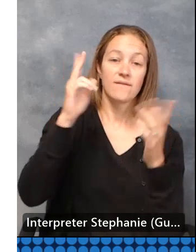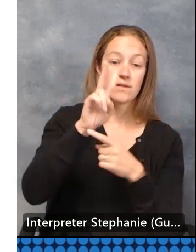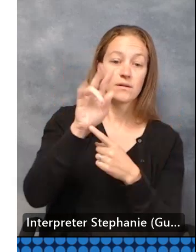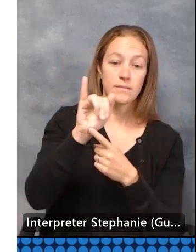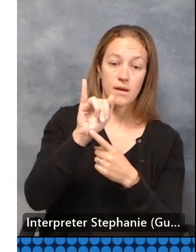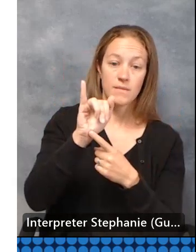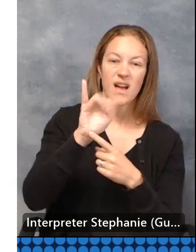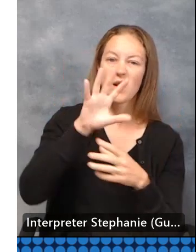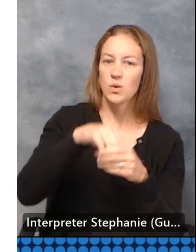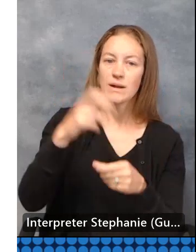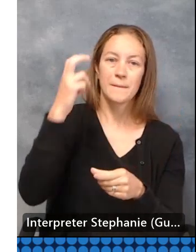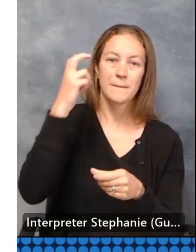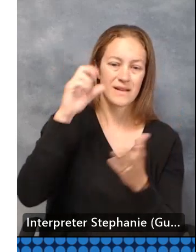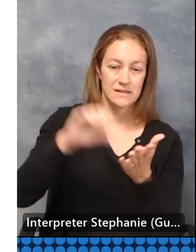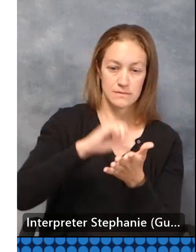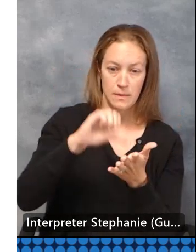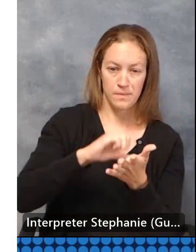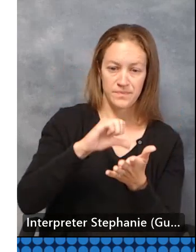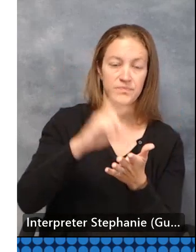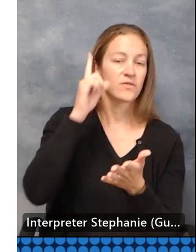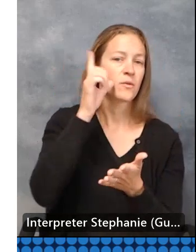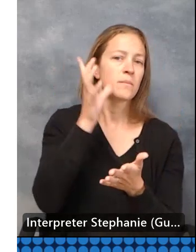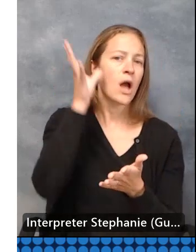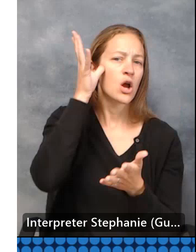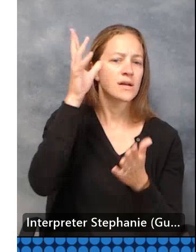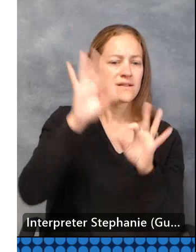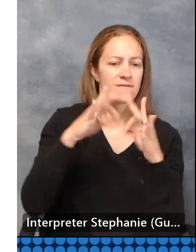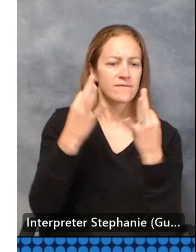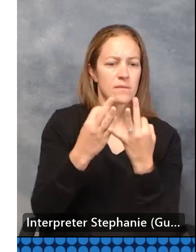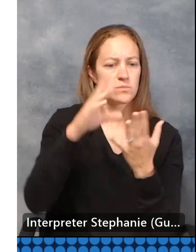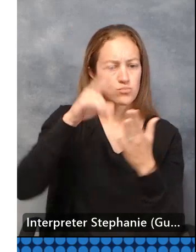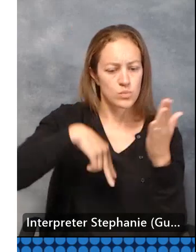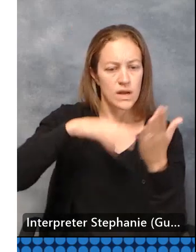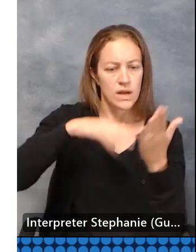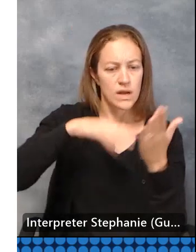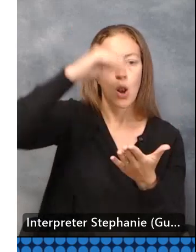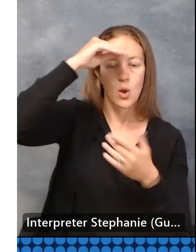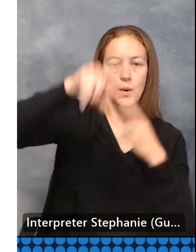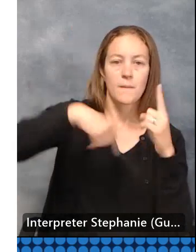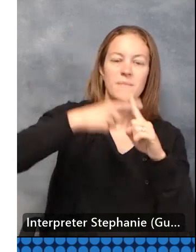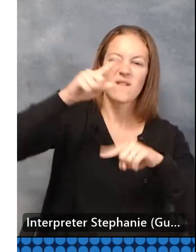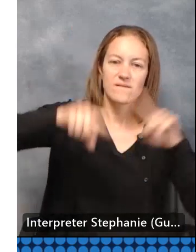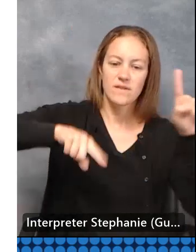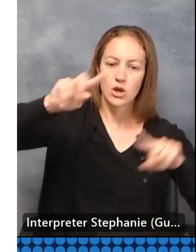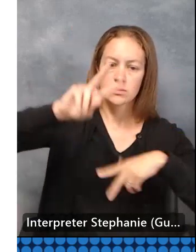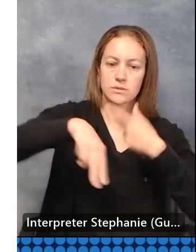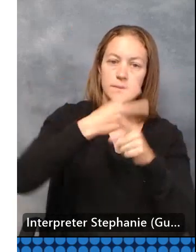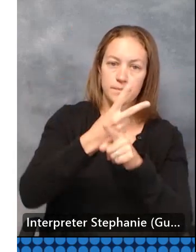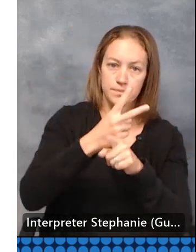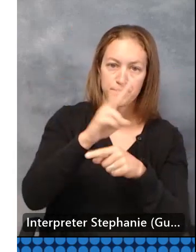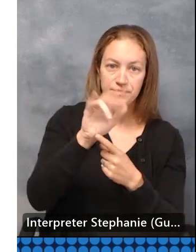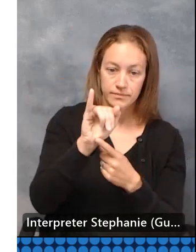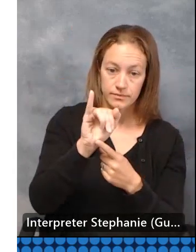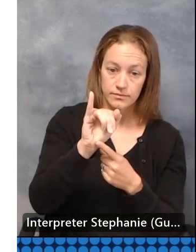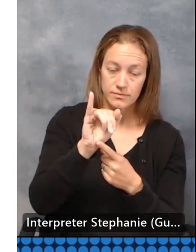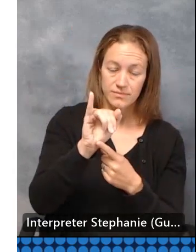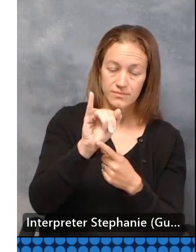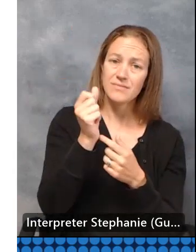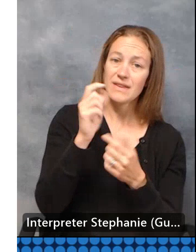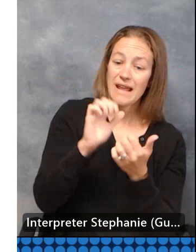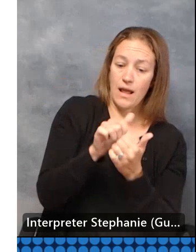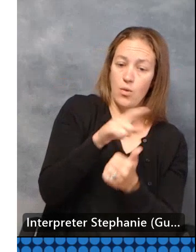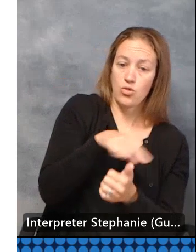for parents and families to learn more about various types of visual impairments and how those impairments can affect a child's